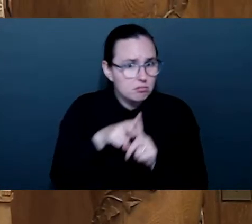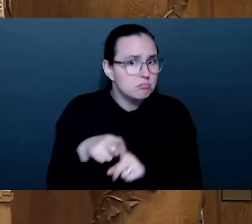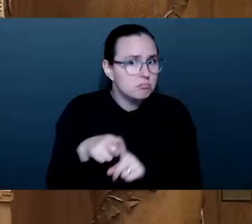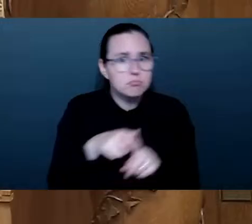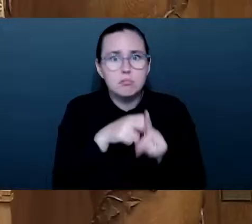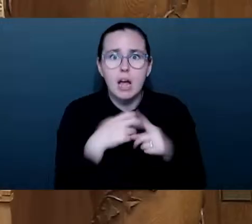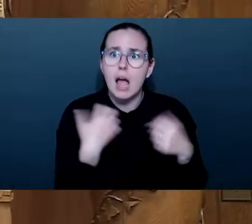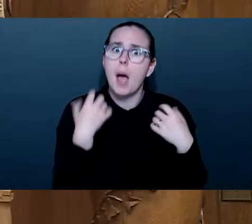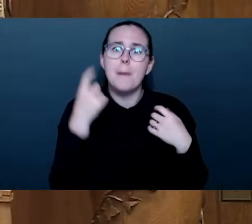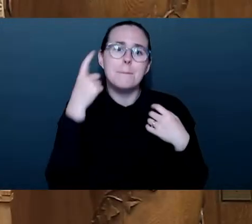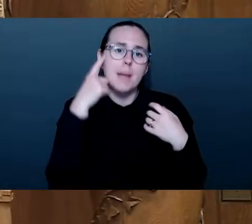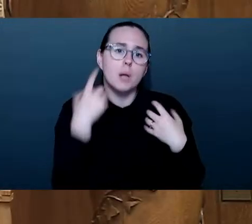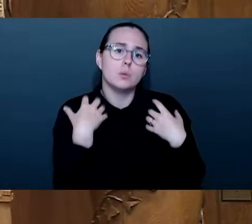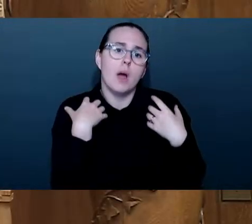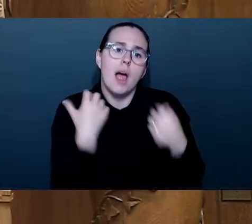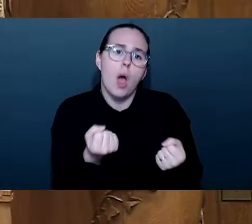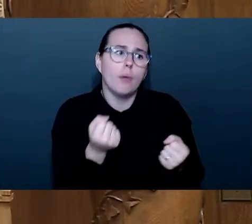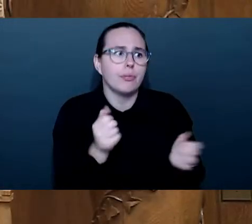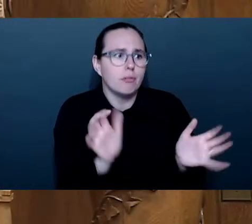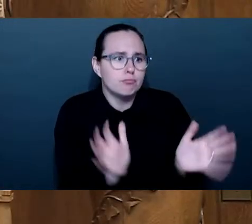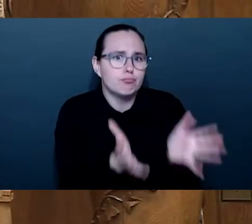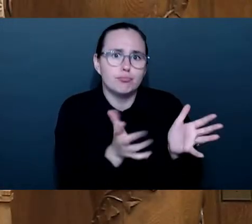Minister of Labour.